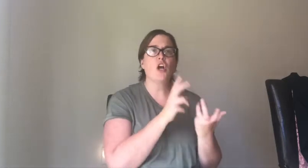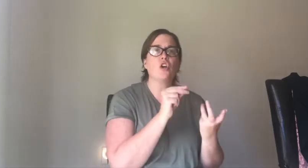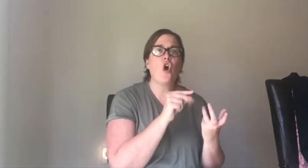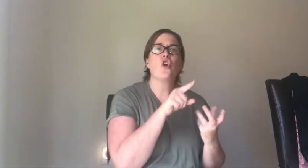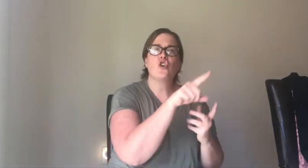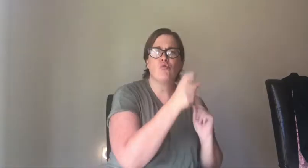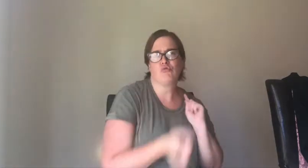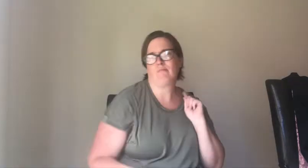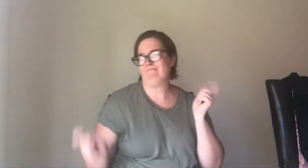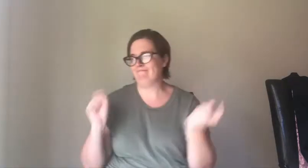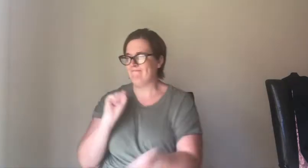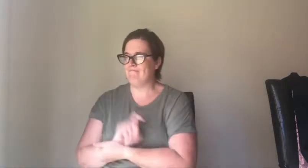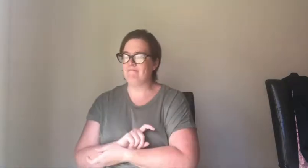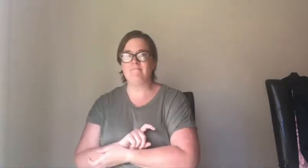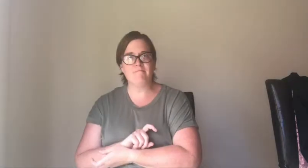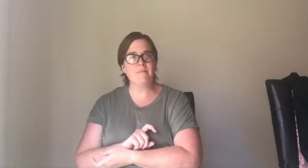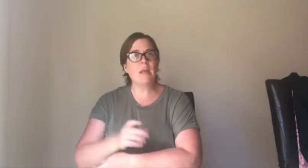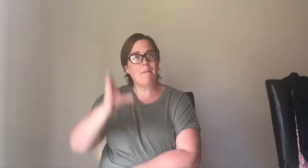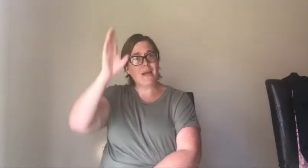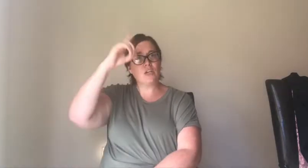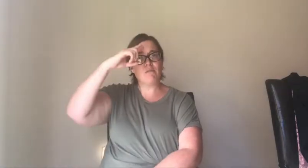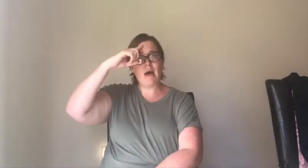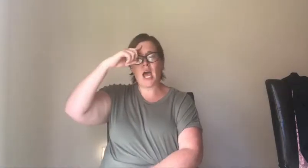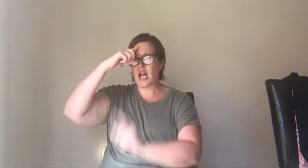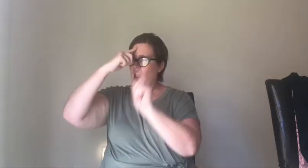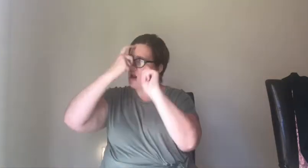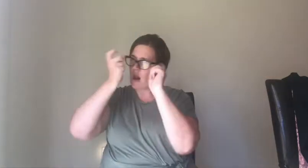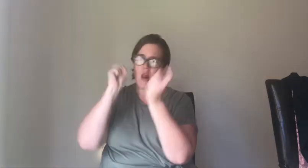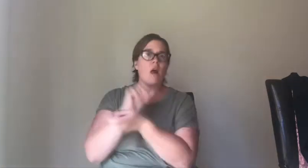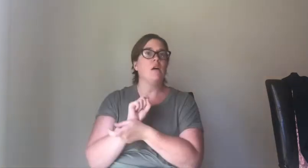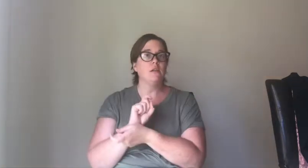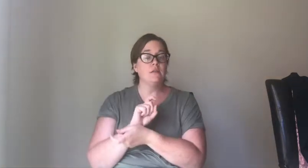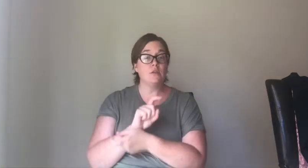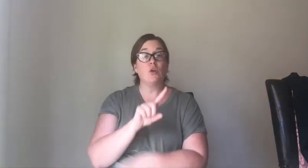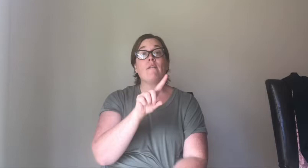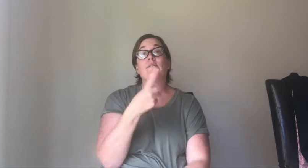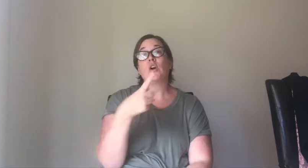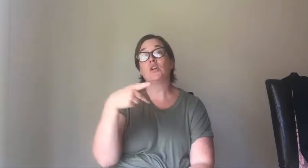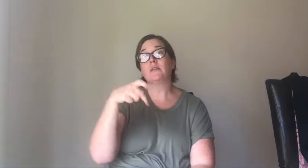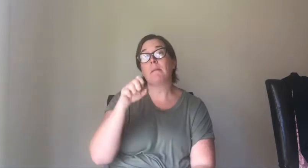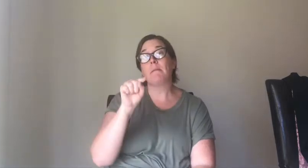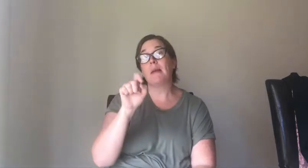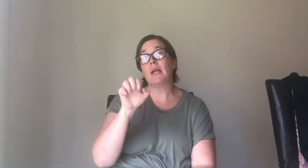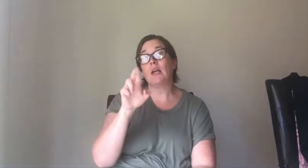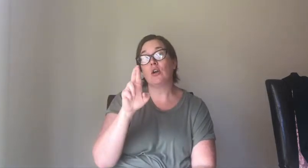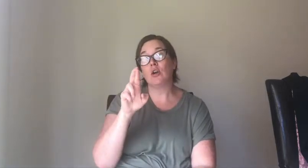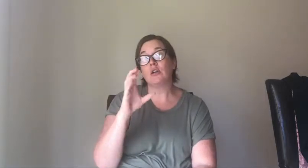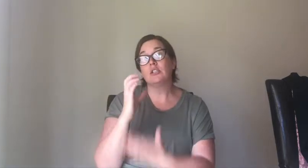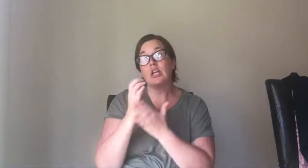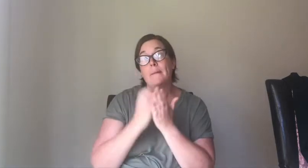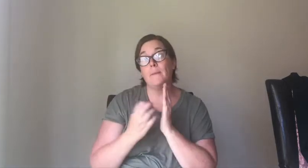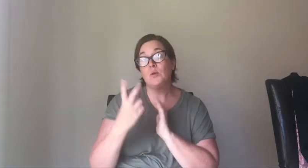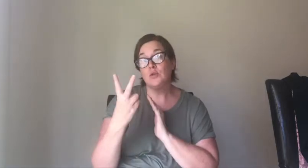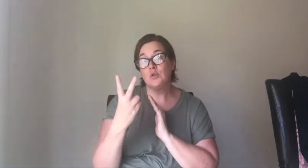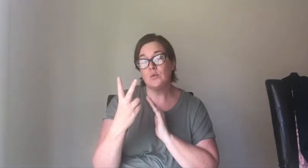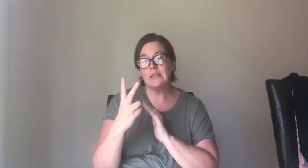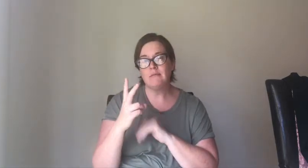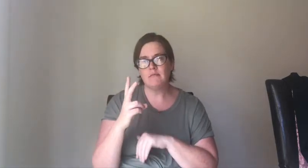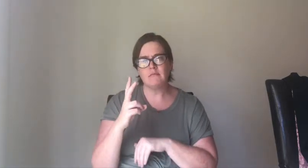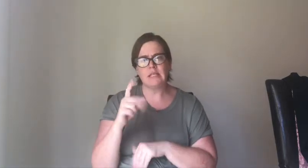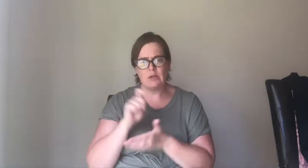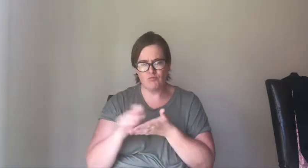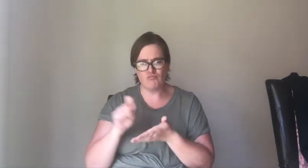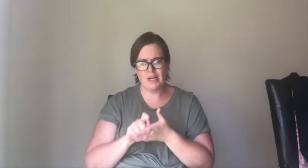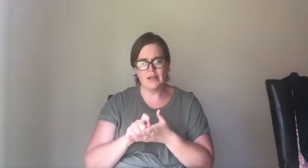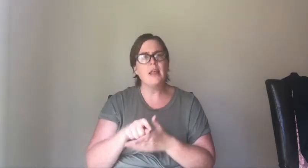that we just sort of fit in and go along with everything else. And yet, when you think about what the New Testament calls the church to